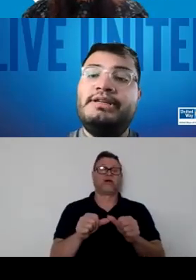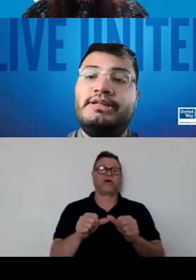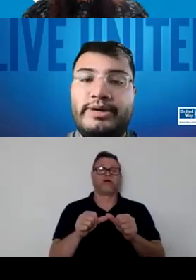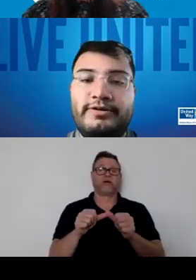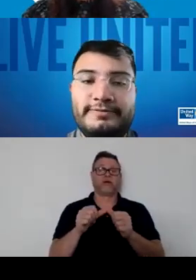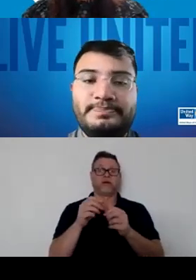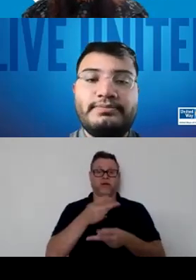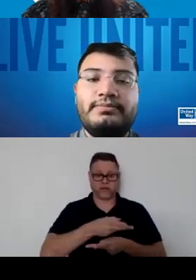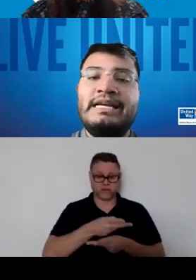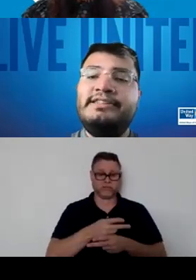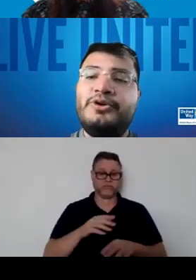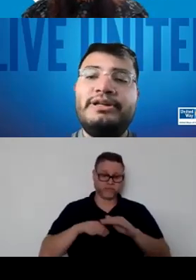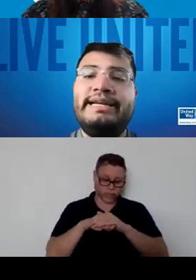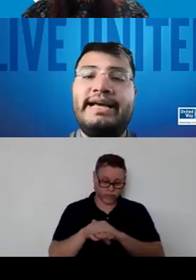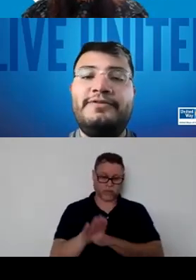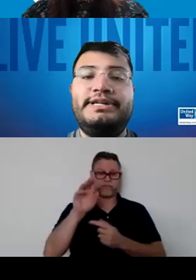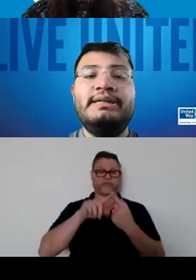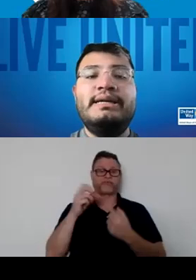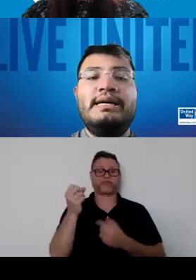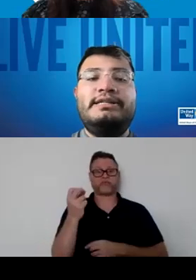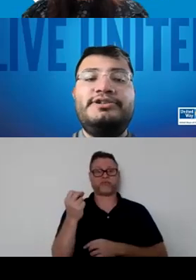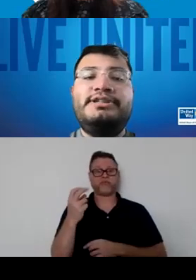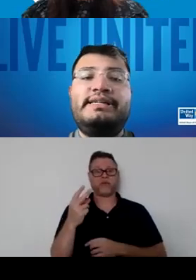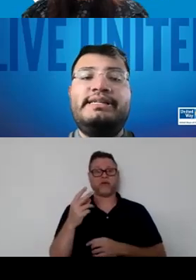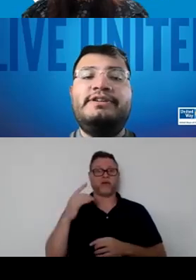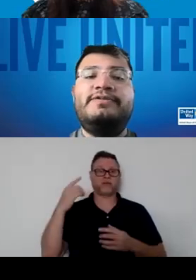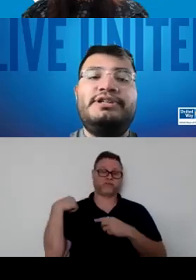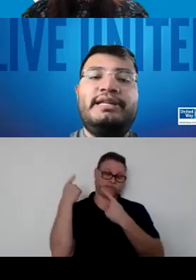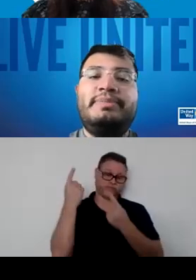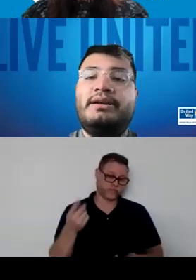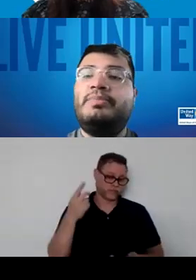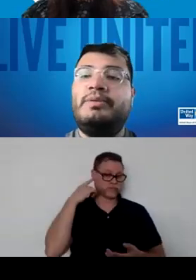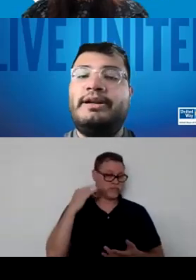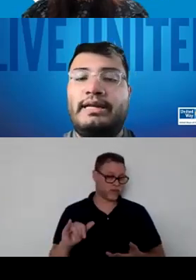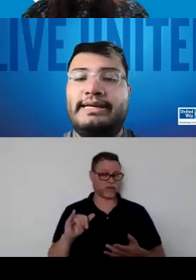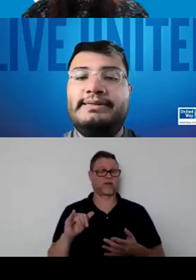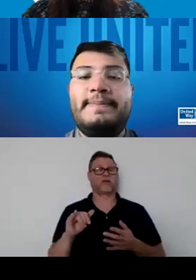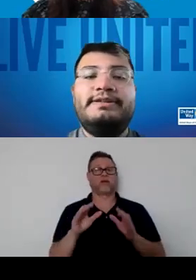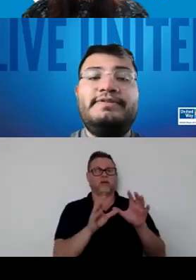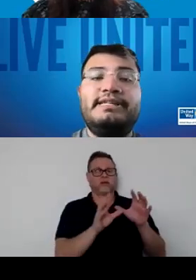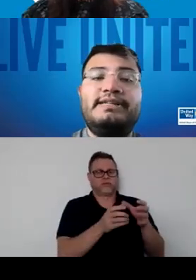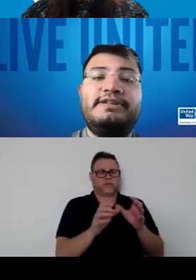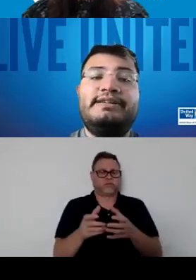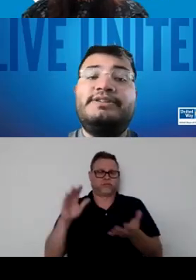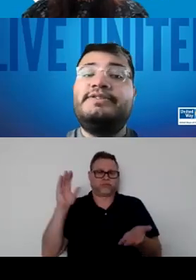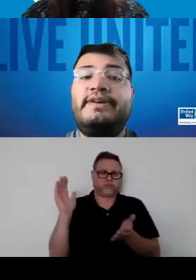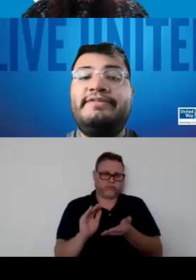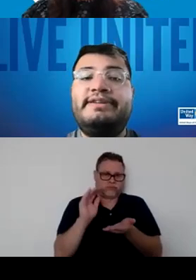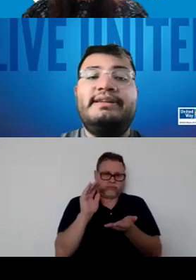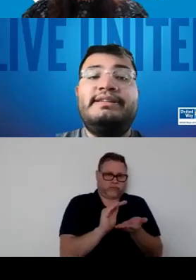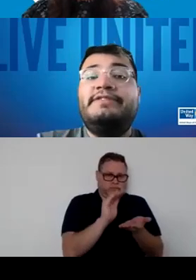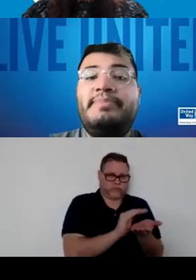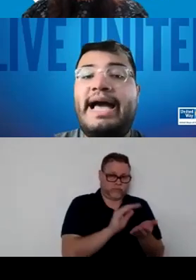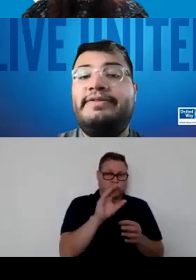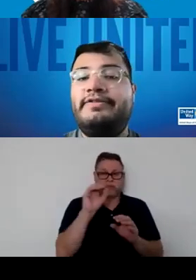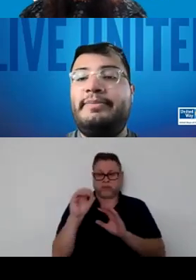birth to 12. Historically in California, children's needs have unfortunately been compartmentalized. Services for kids 0 to 5 is